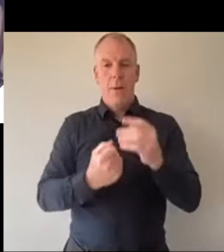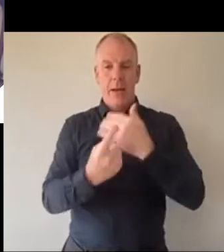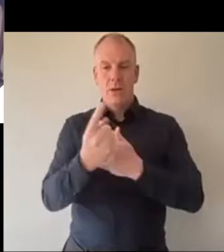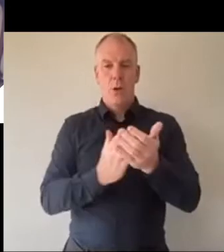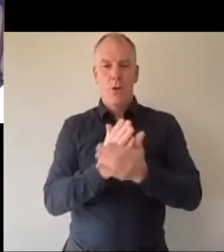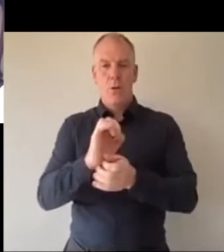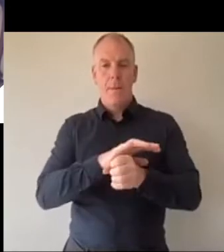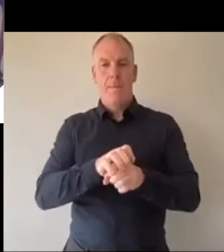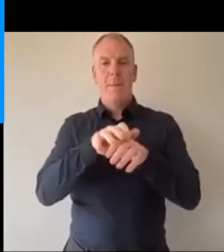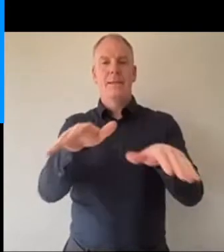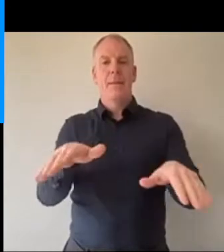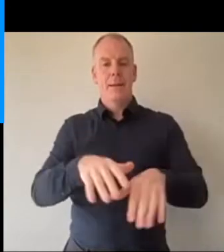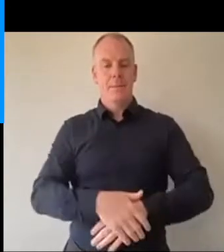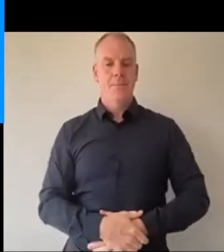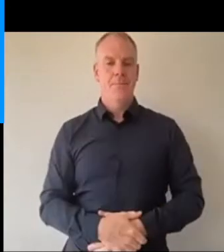Thank you.